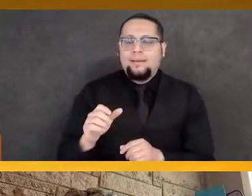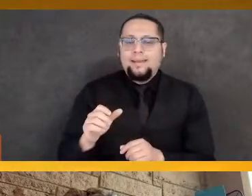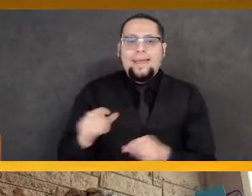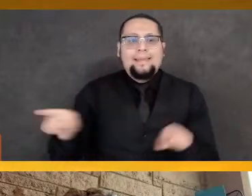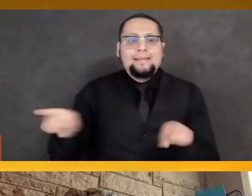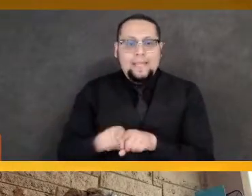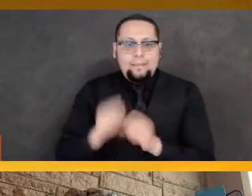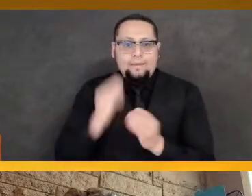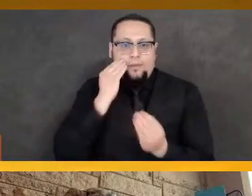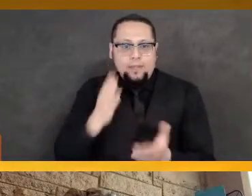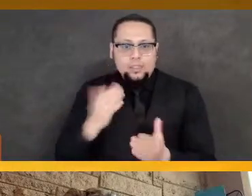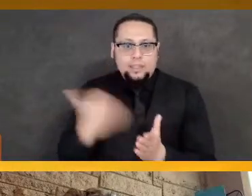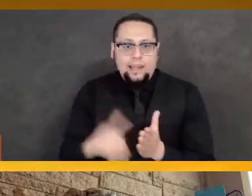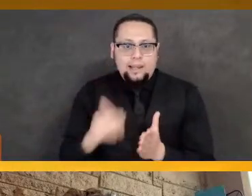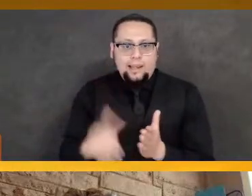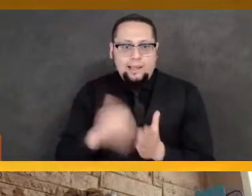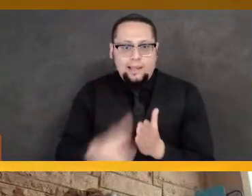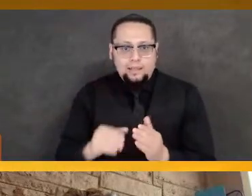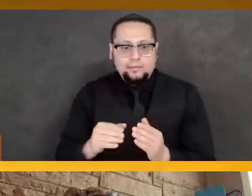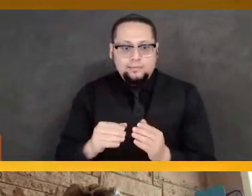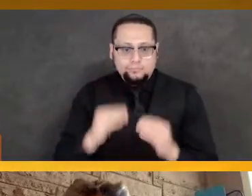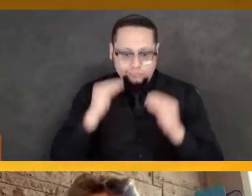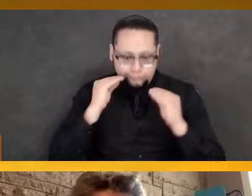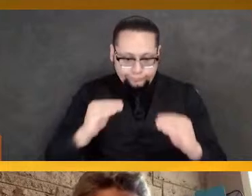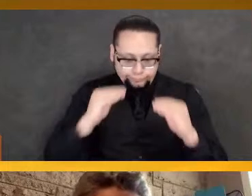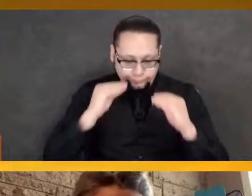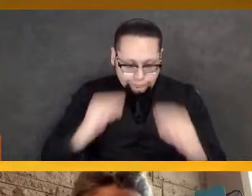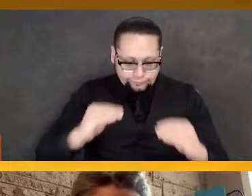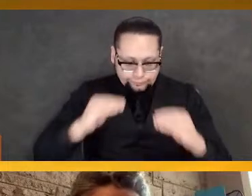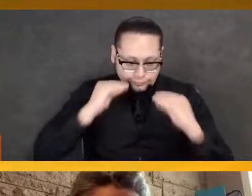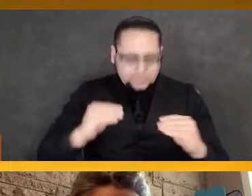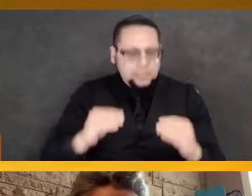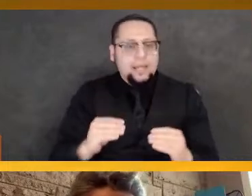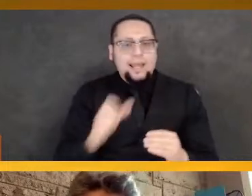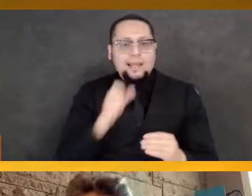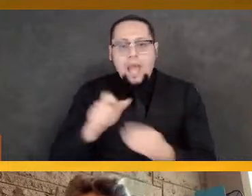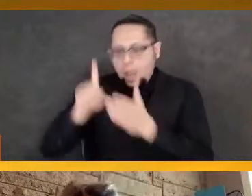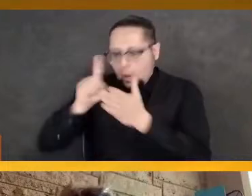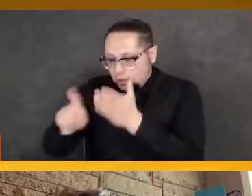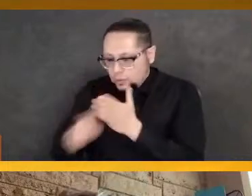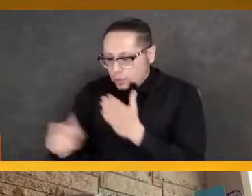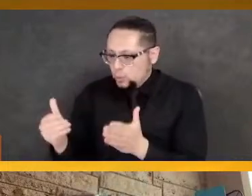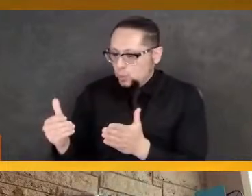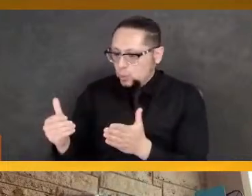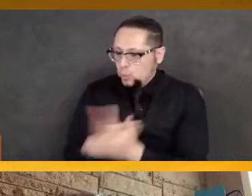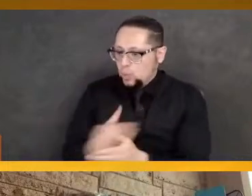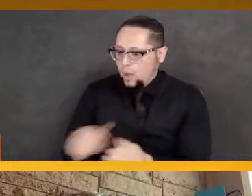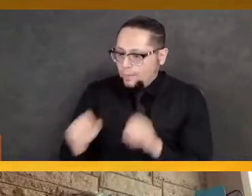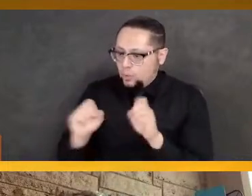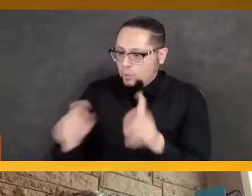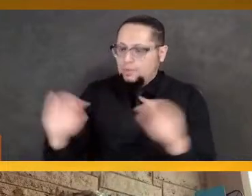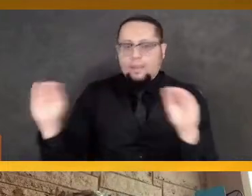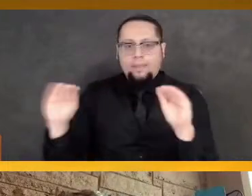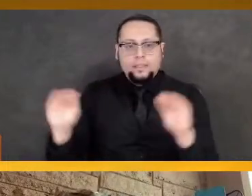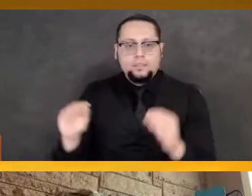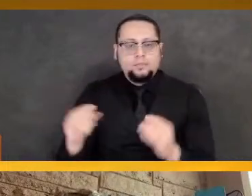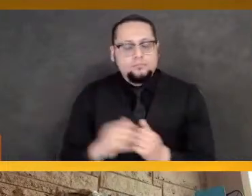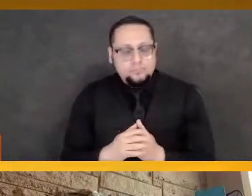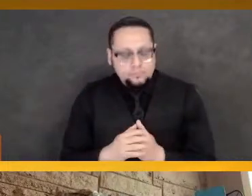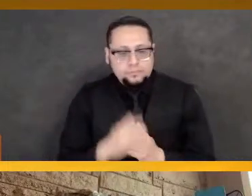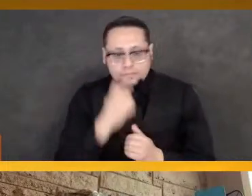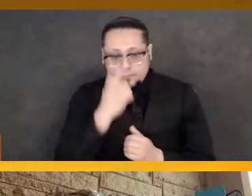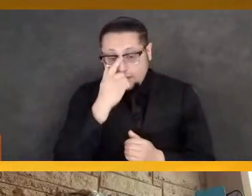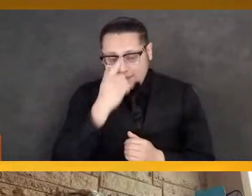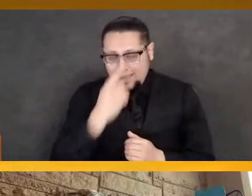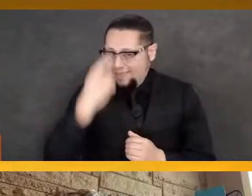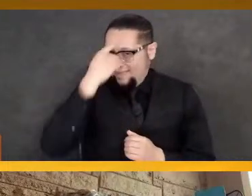sources over and over again, and not really looking to new opportunities. I think one of the things, though,